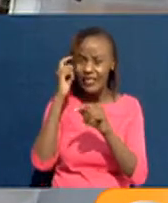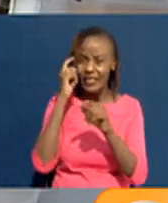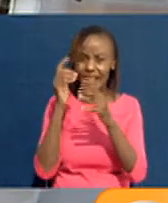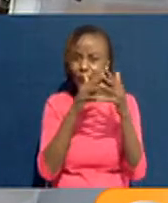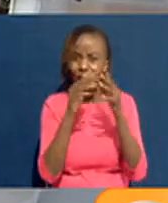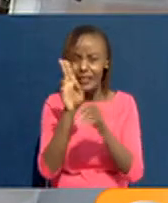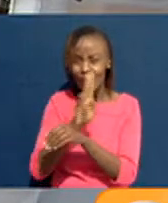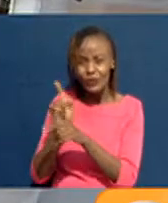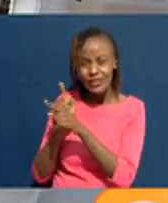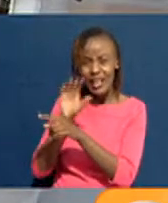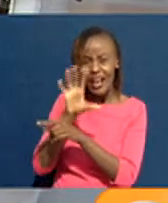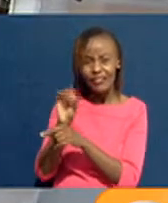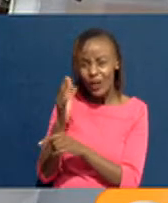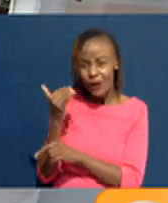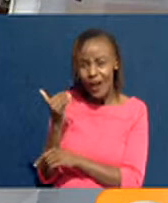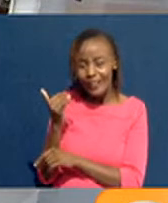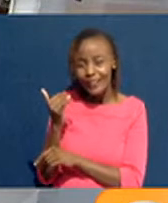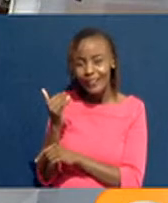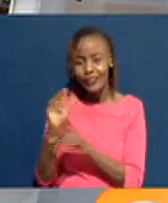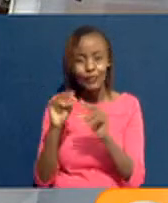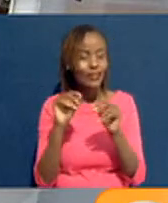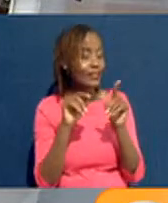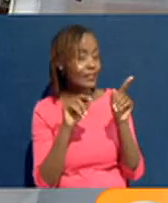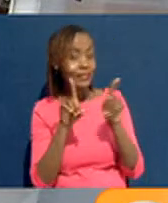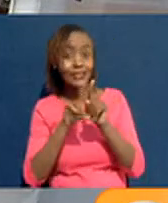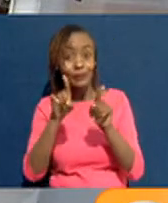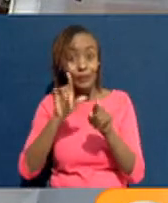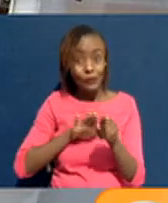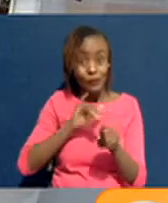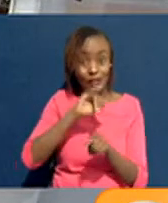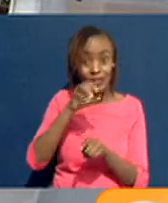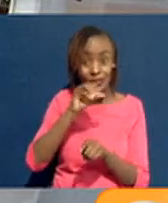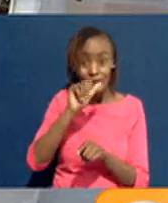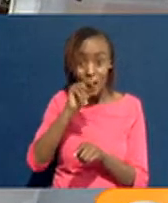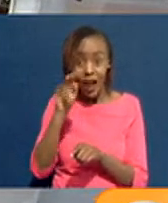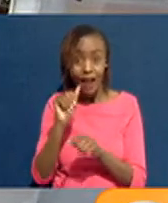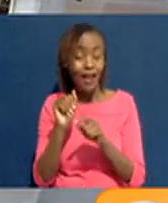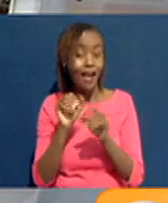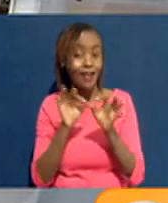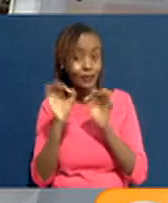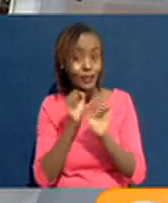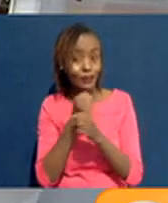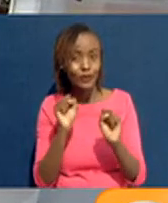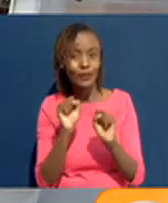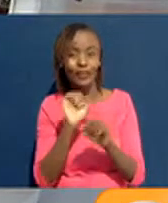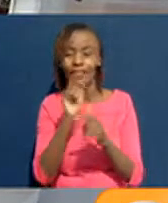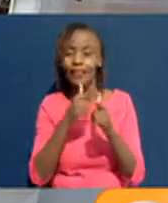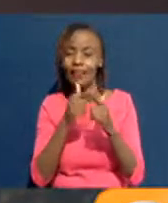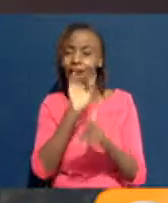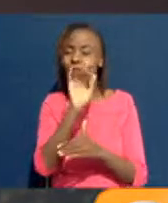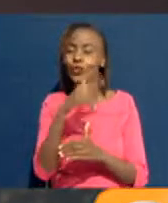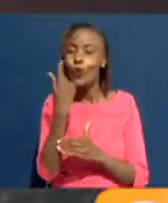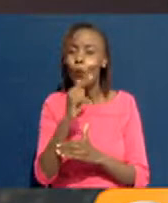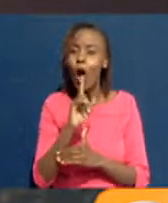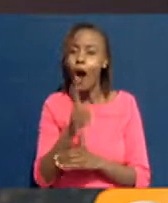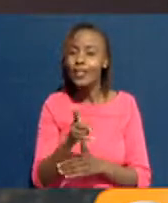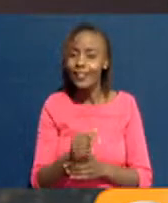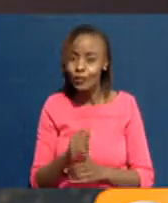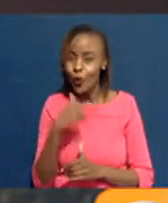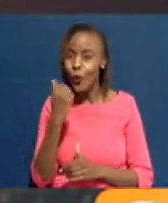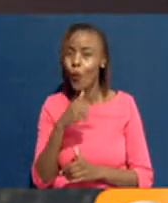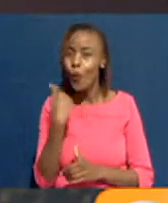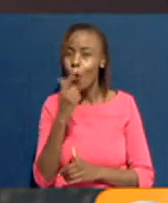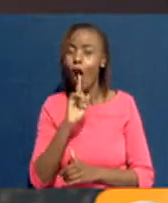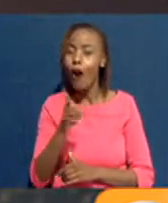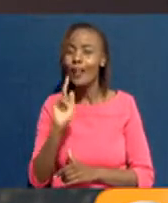you know, you asked the question. Even Johanna could not explain, could not answer that question. Who actually has made this demand? It's the U.S. that